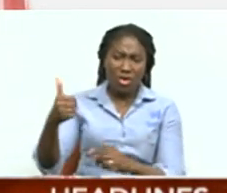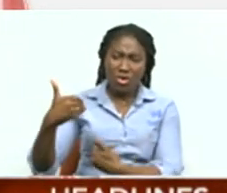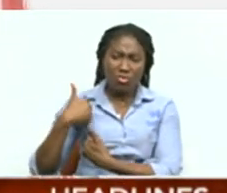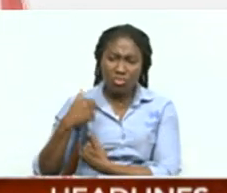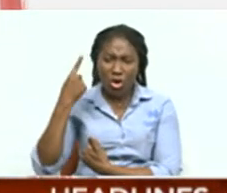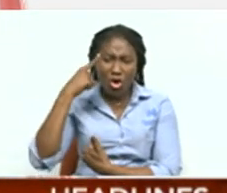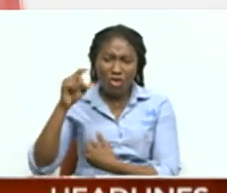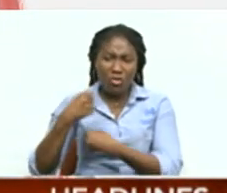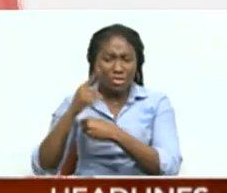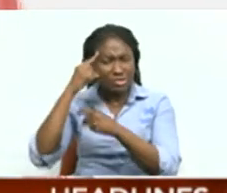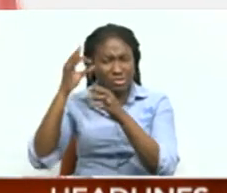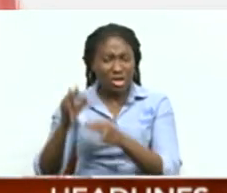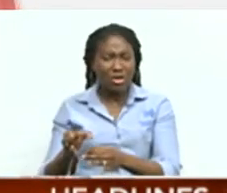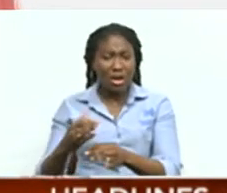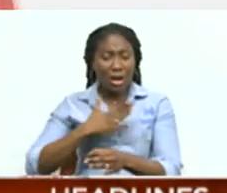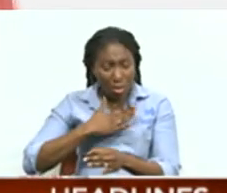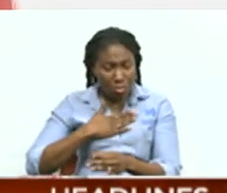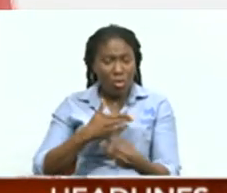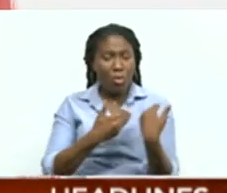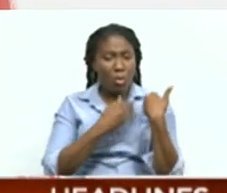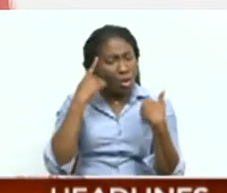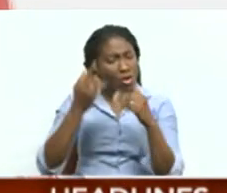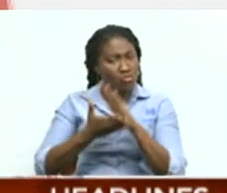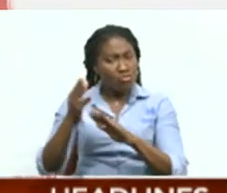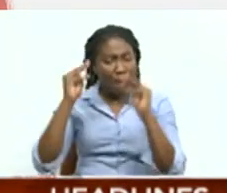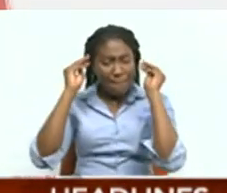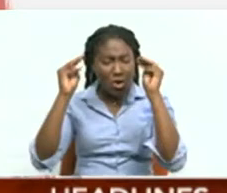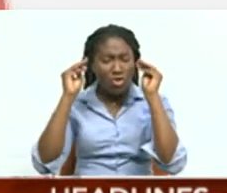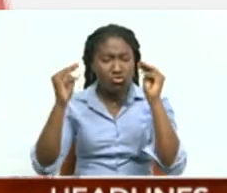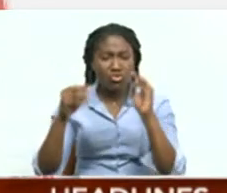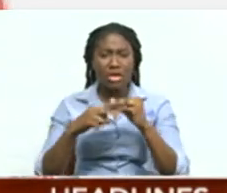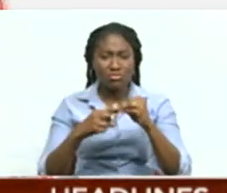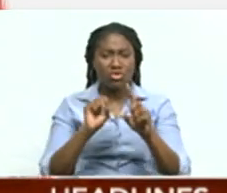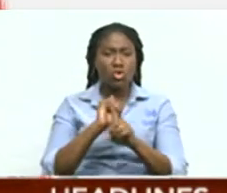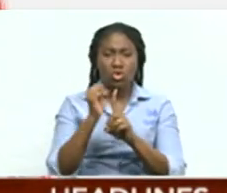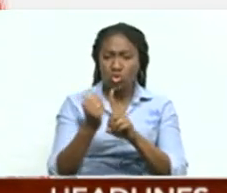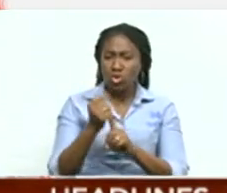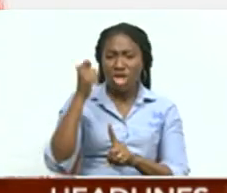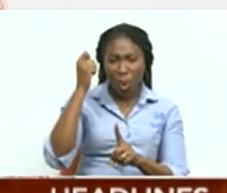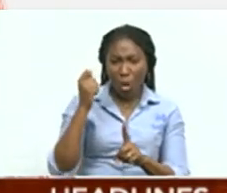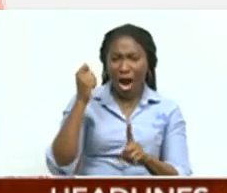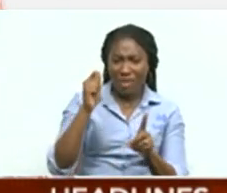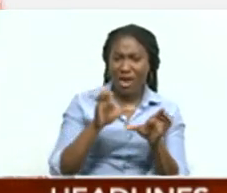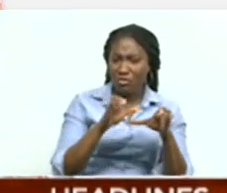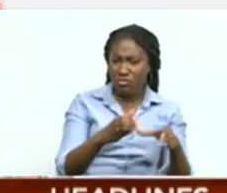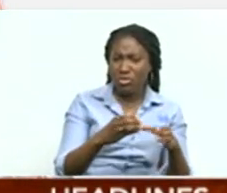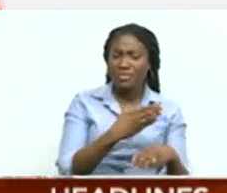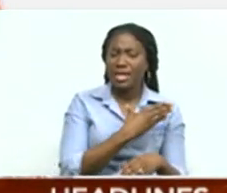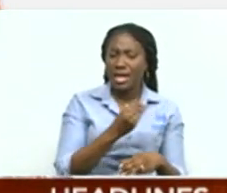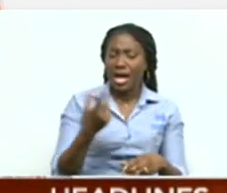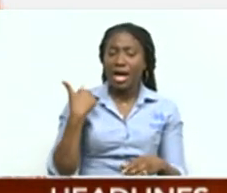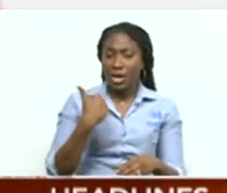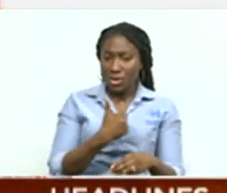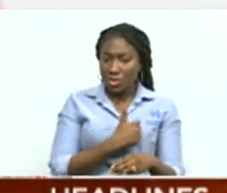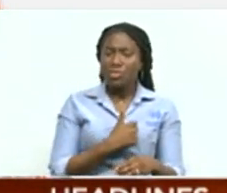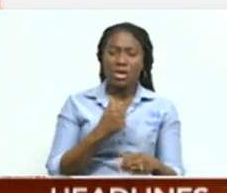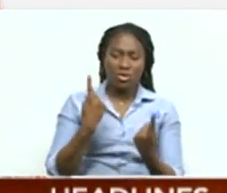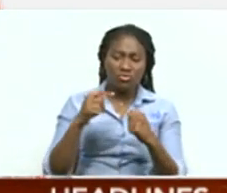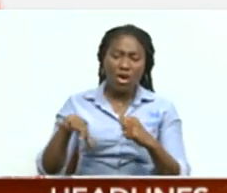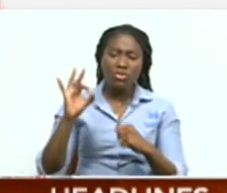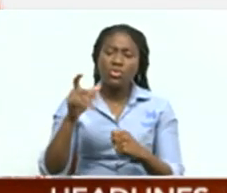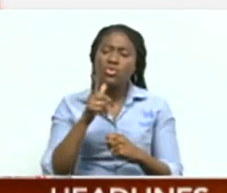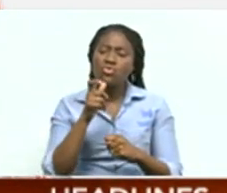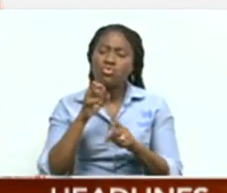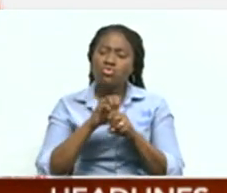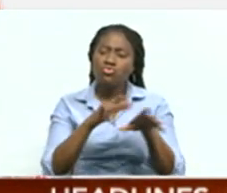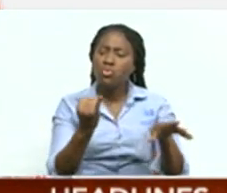of the ministry, and particularly with regards to the social welfare division. And so we have been looking at it and trying to